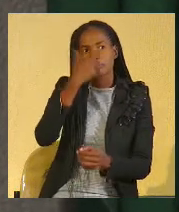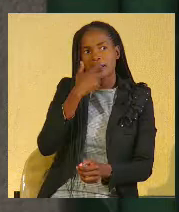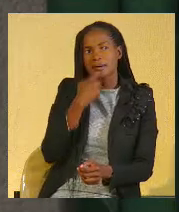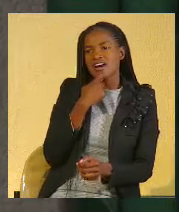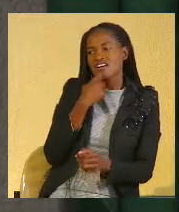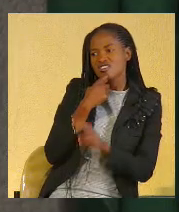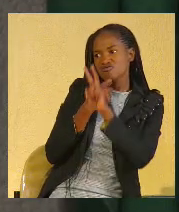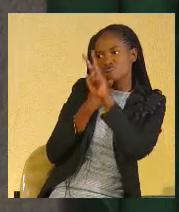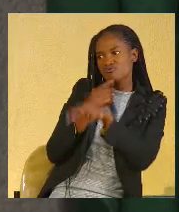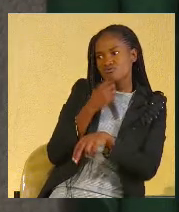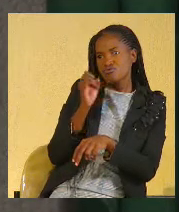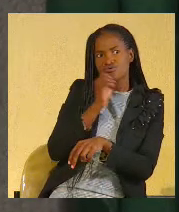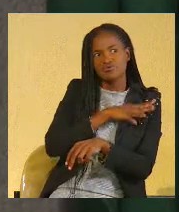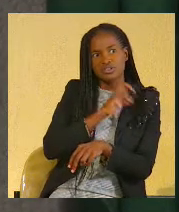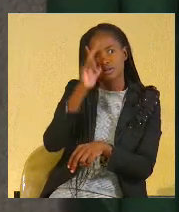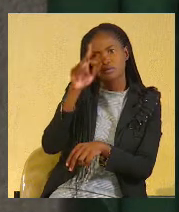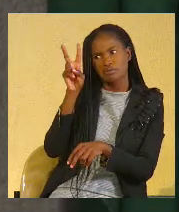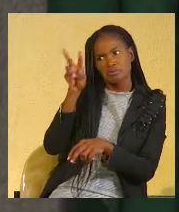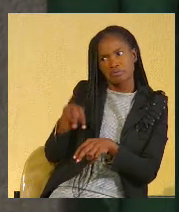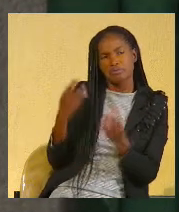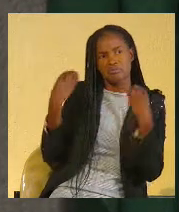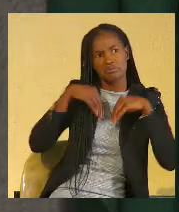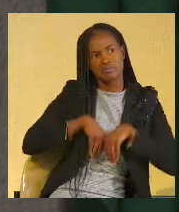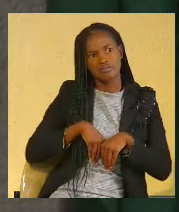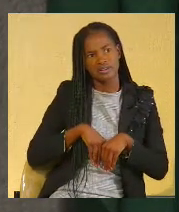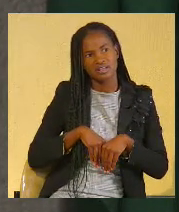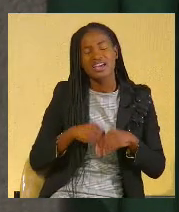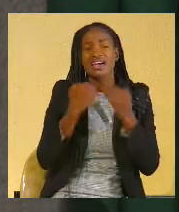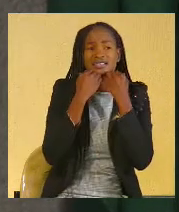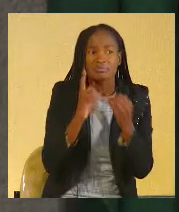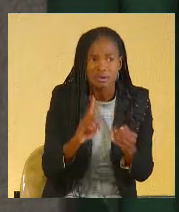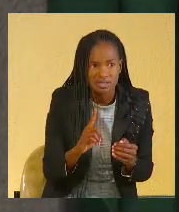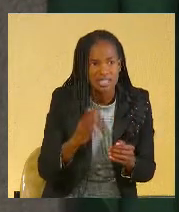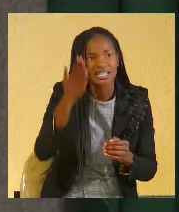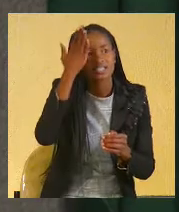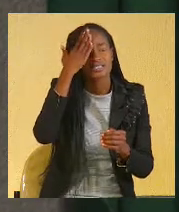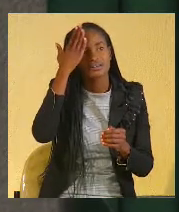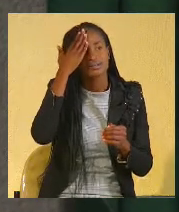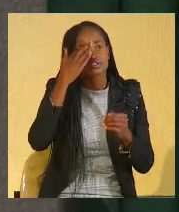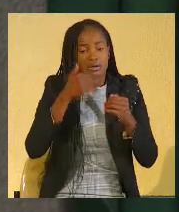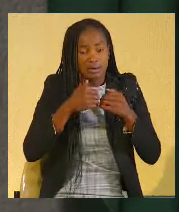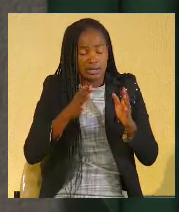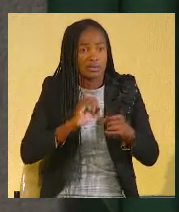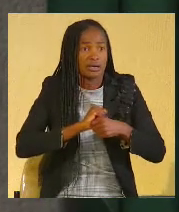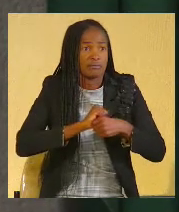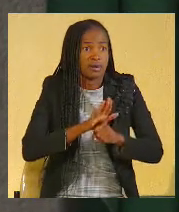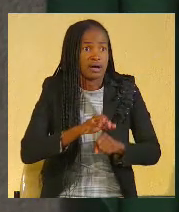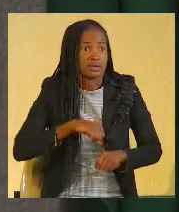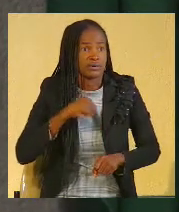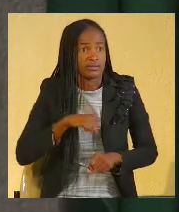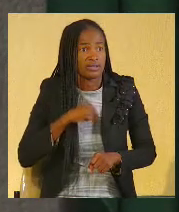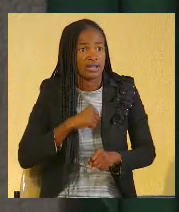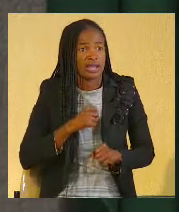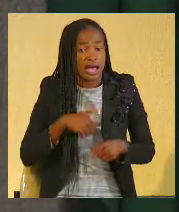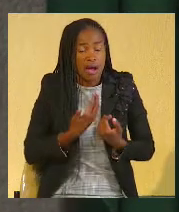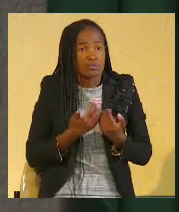is what is COVID-19? How does it present itself? How does it transmit from one